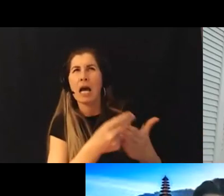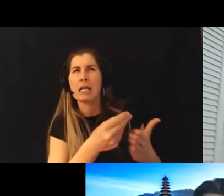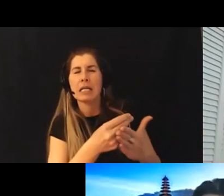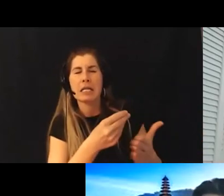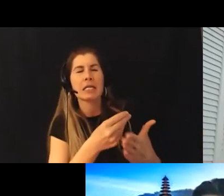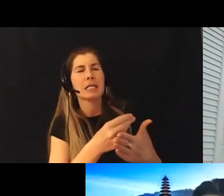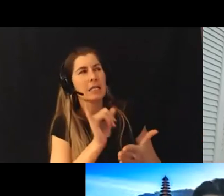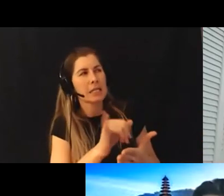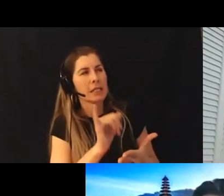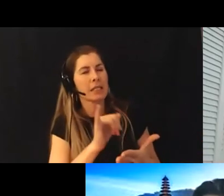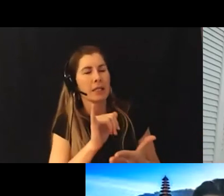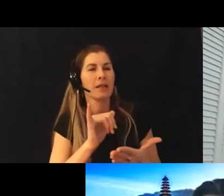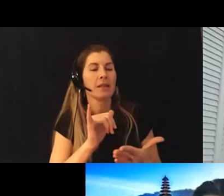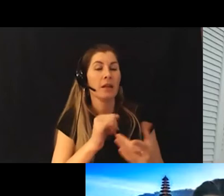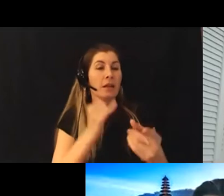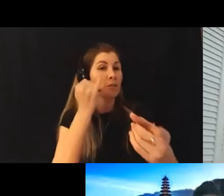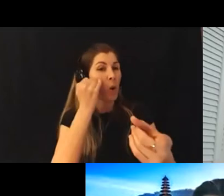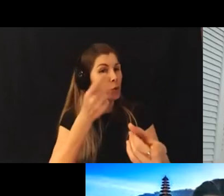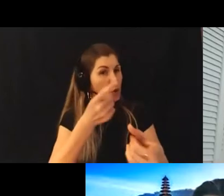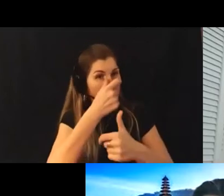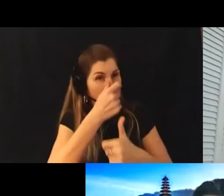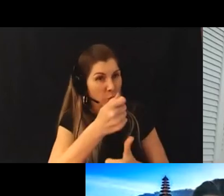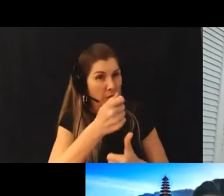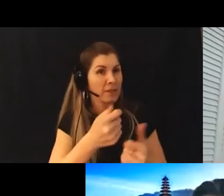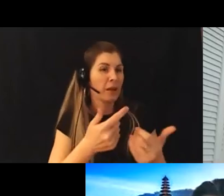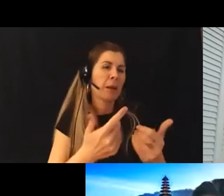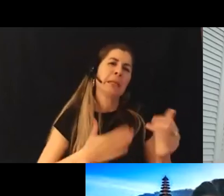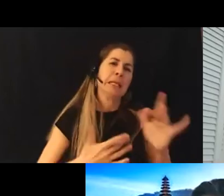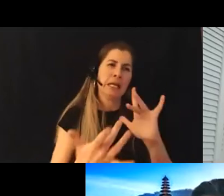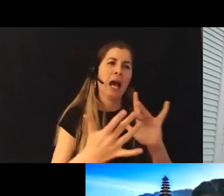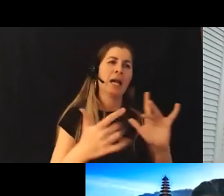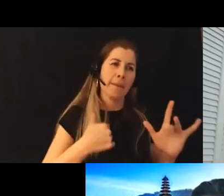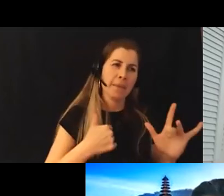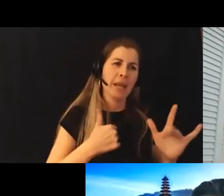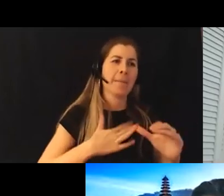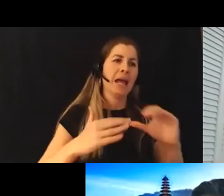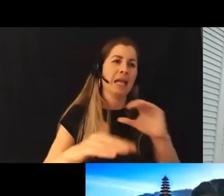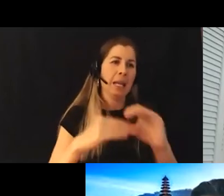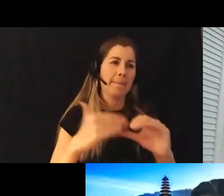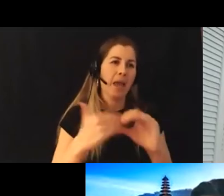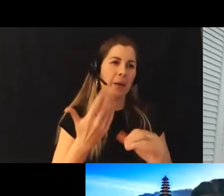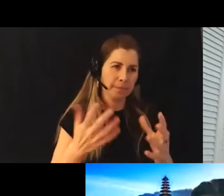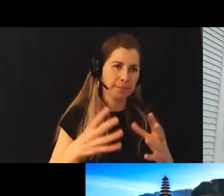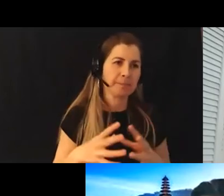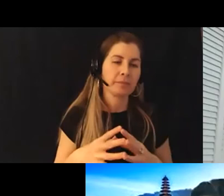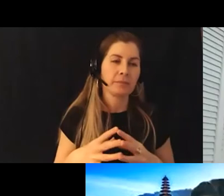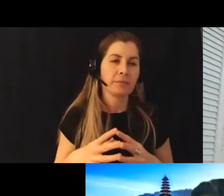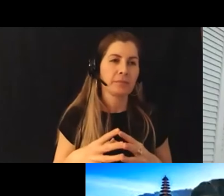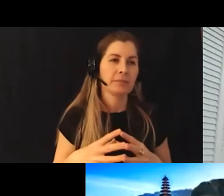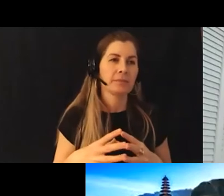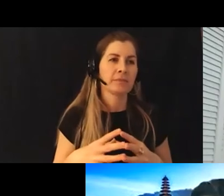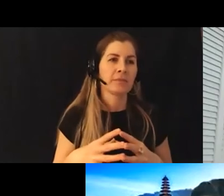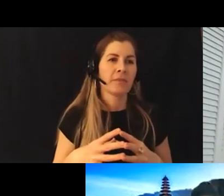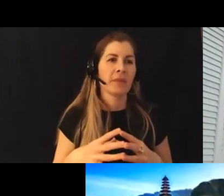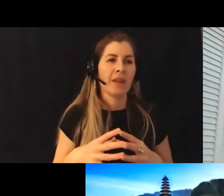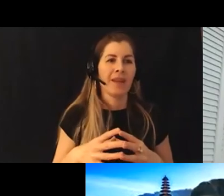that. Again, if you're interested, please contact me at hudsonaid@arts.gov. And it is, it's not a full-time